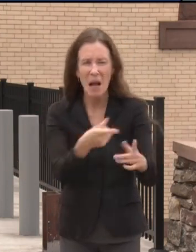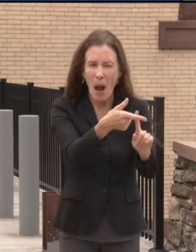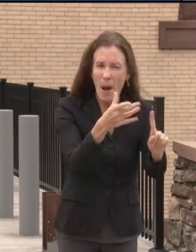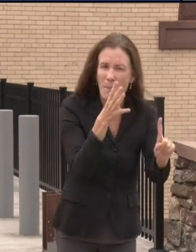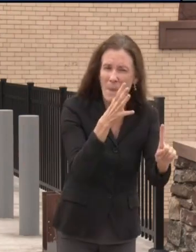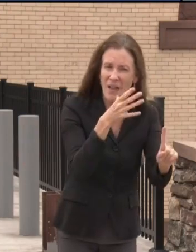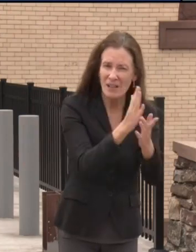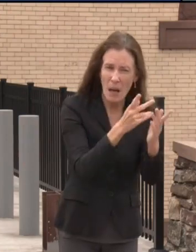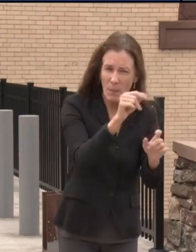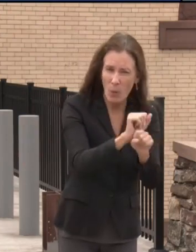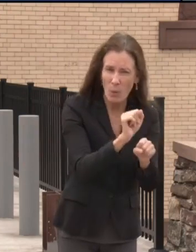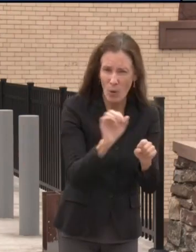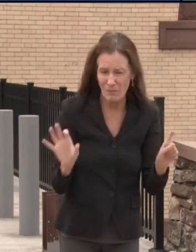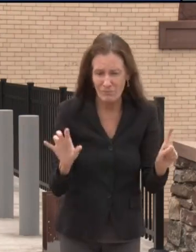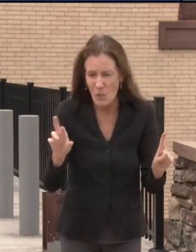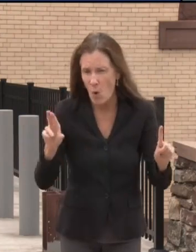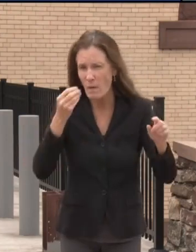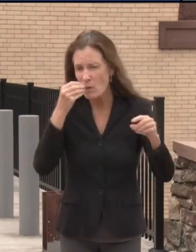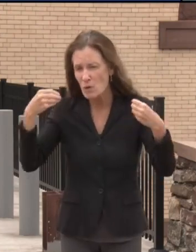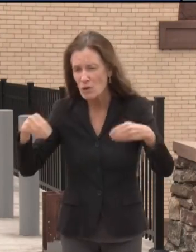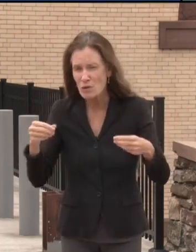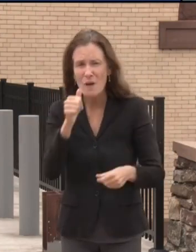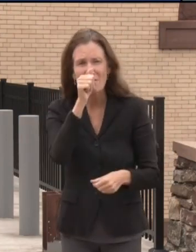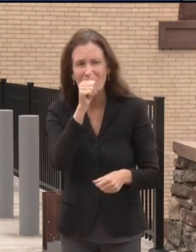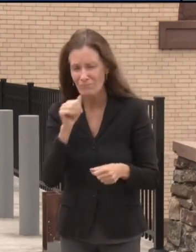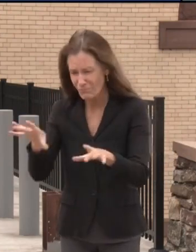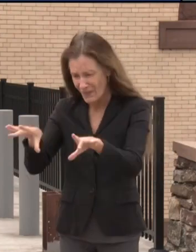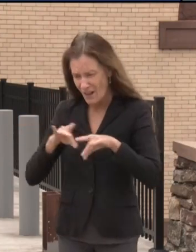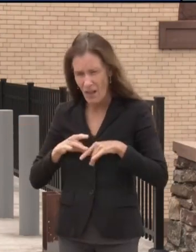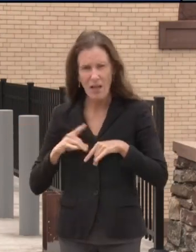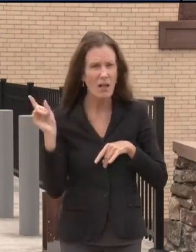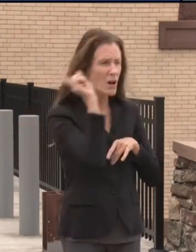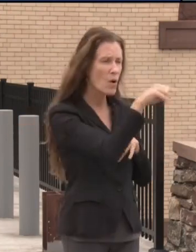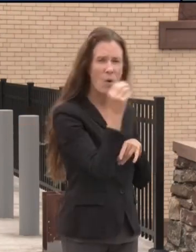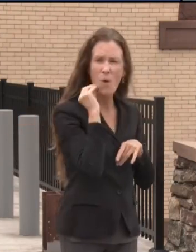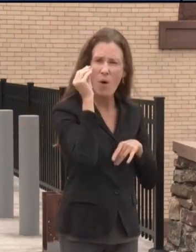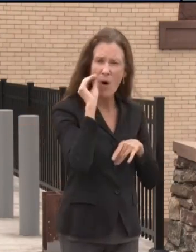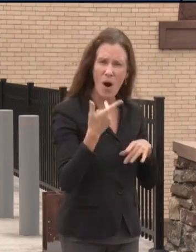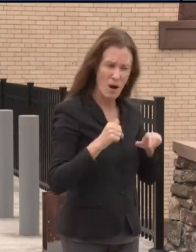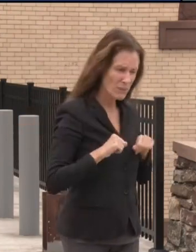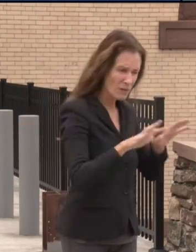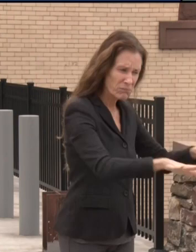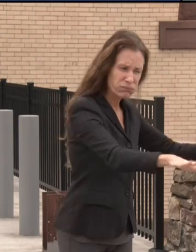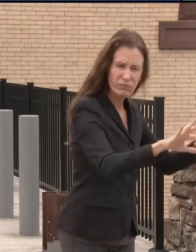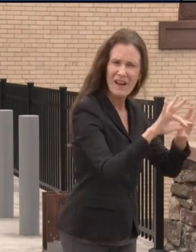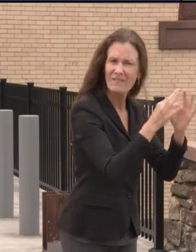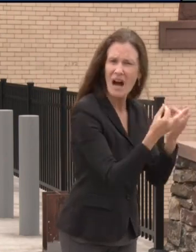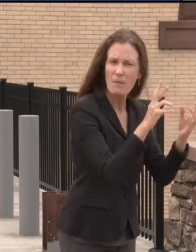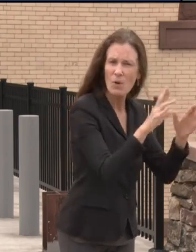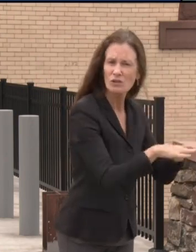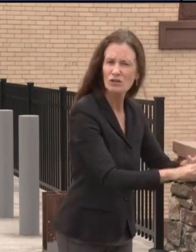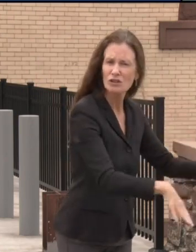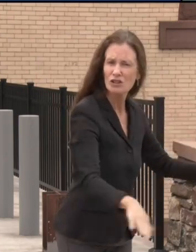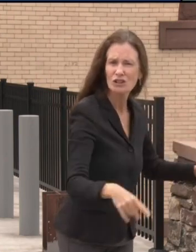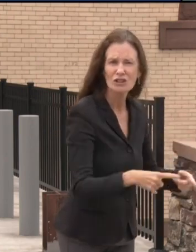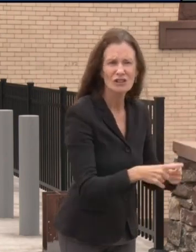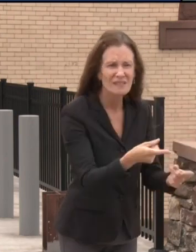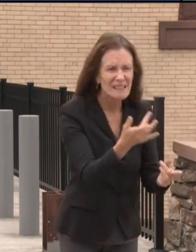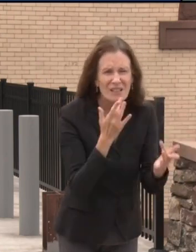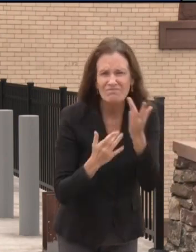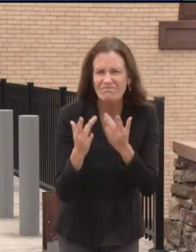quarantine for 14 days? What happens to her bank account, which is already strained from living paycheck to paycheck? What happens to her